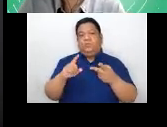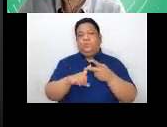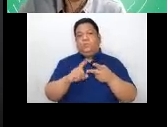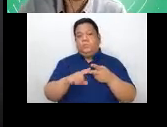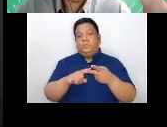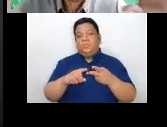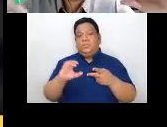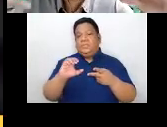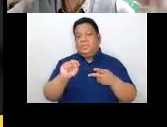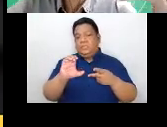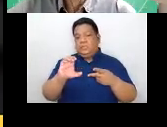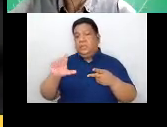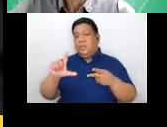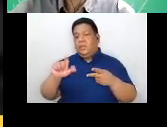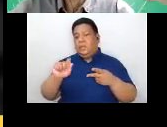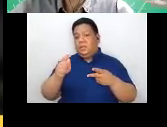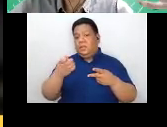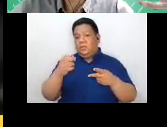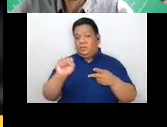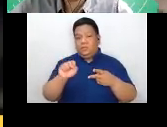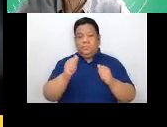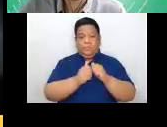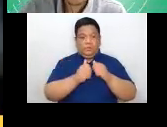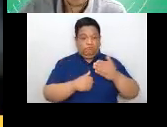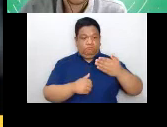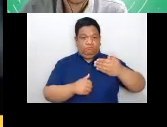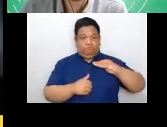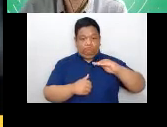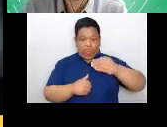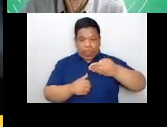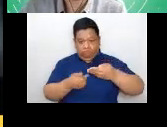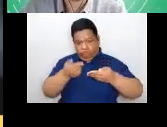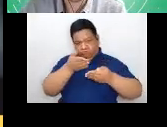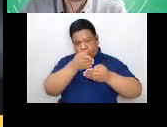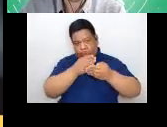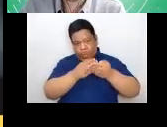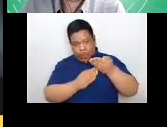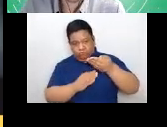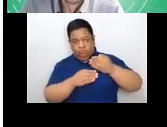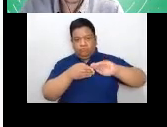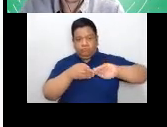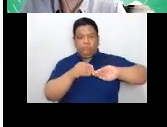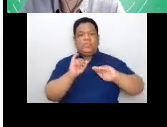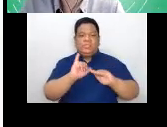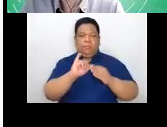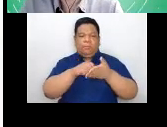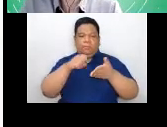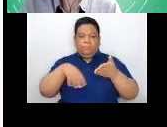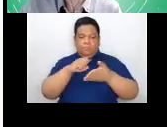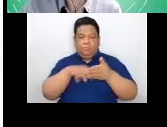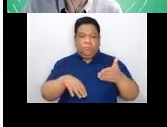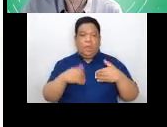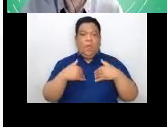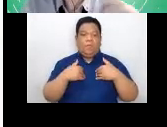CNC lathe, which usually rotates the material to make the shapes, also a form of subtractive. All of these have in common